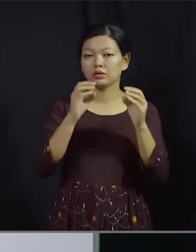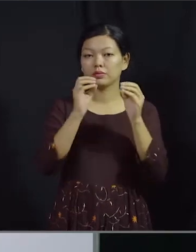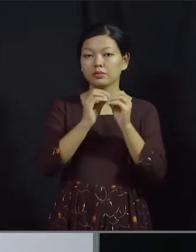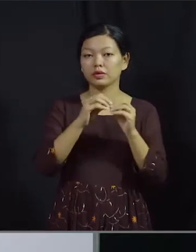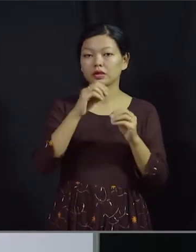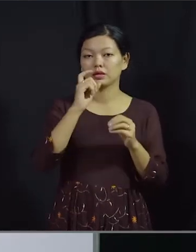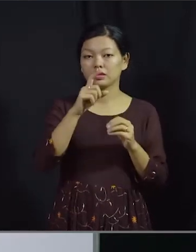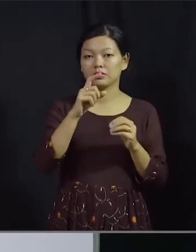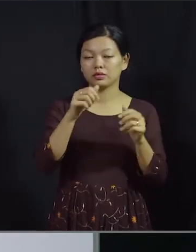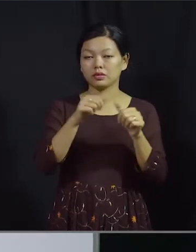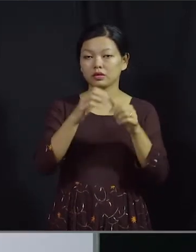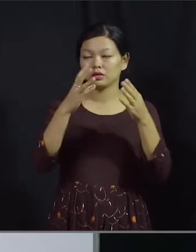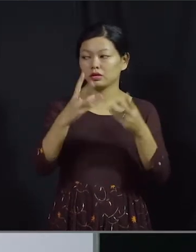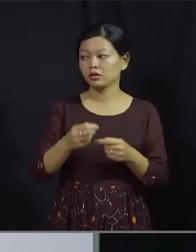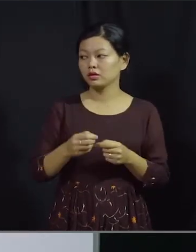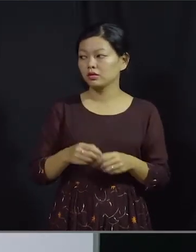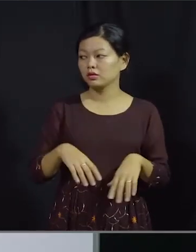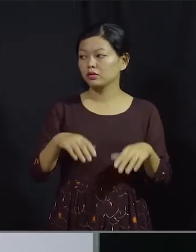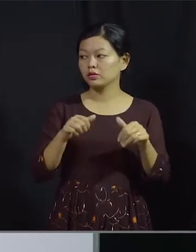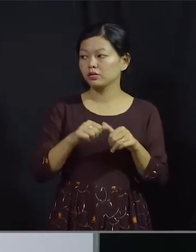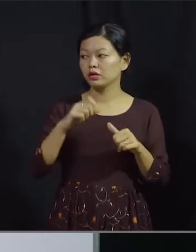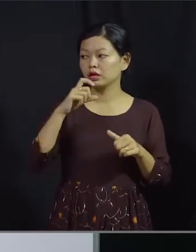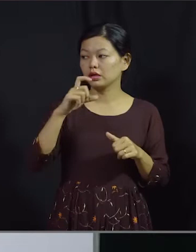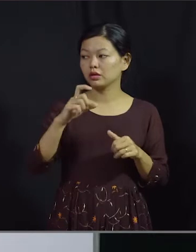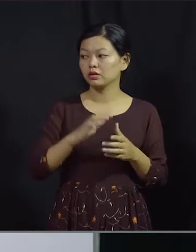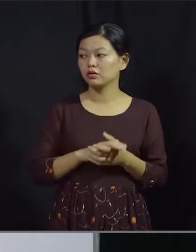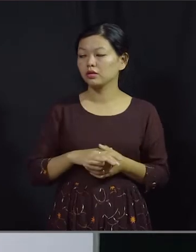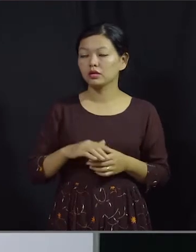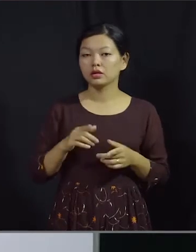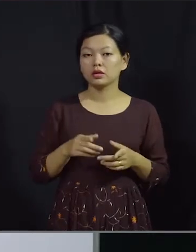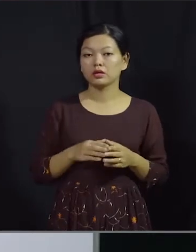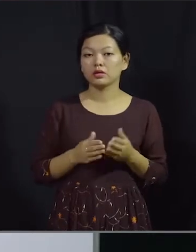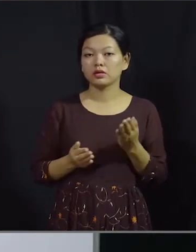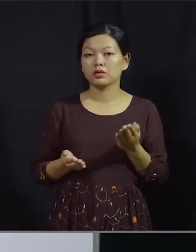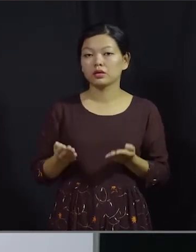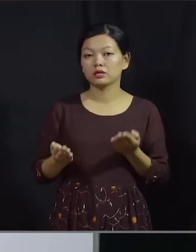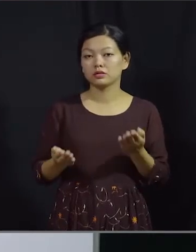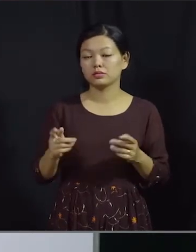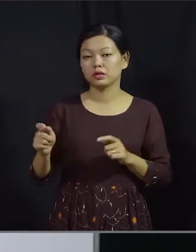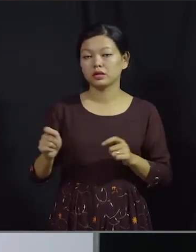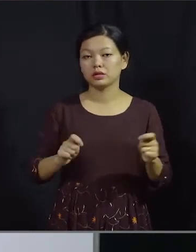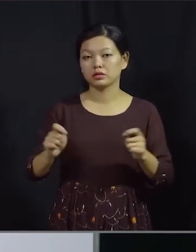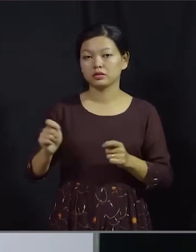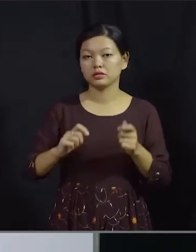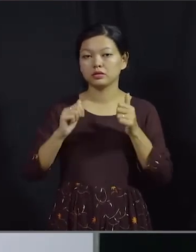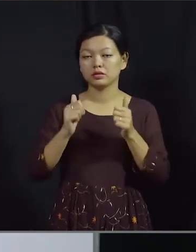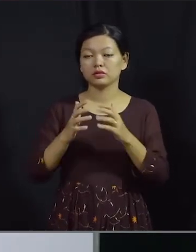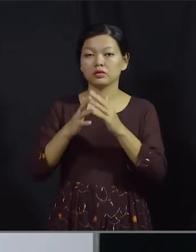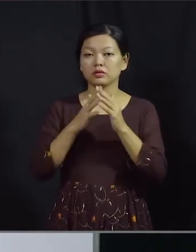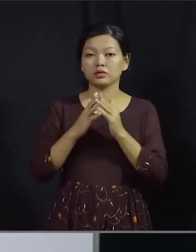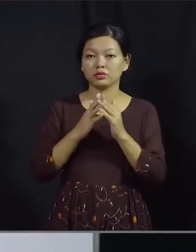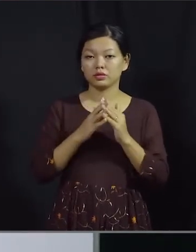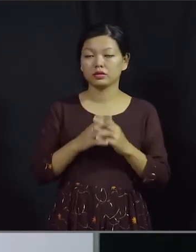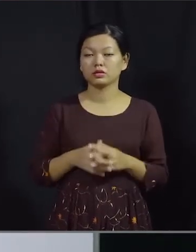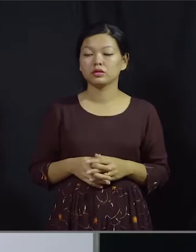account. That is 60,000. That means the narration will be being the adjustment of goodwill. That means being the adjustment